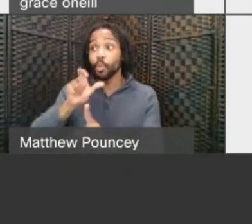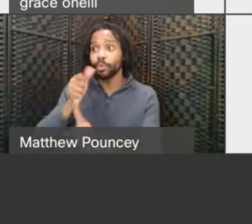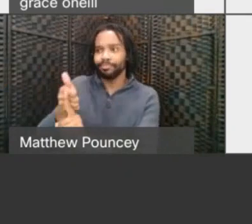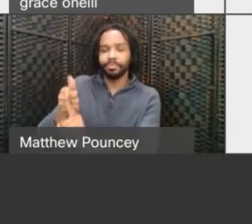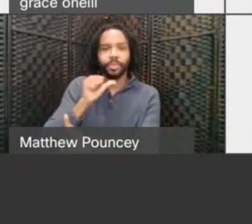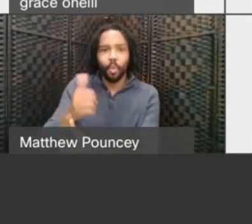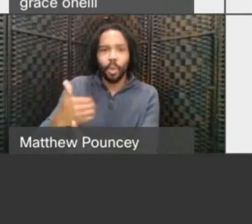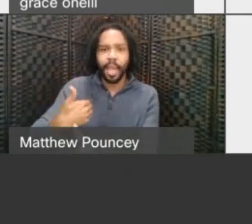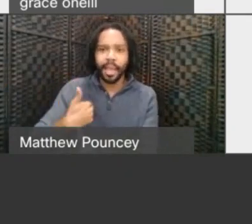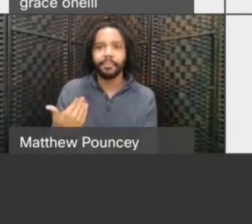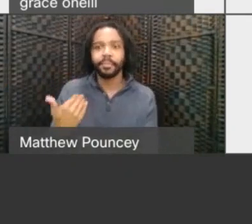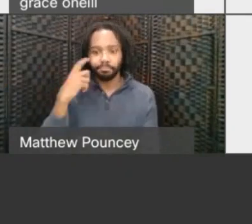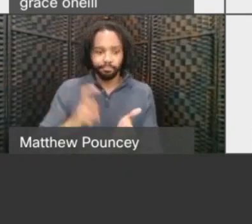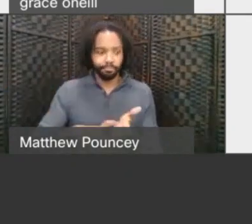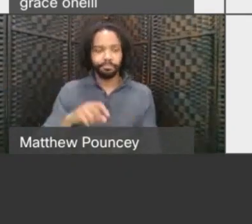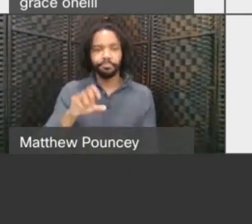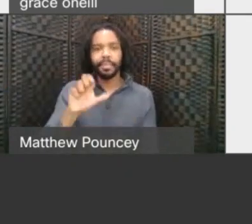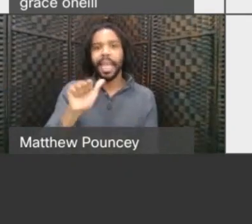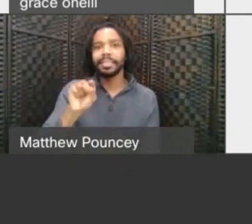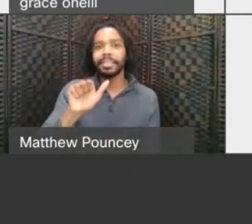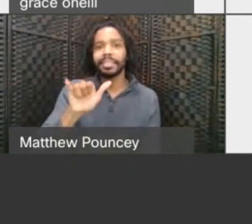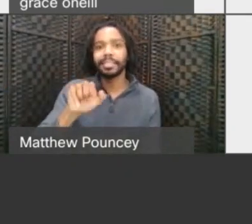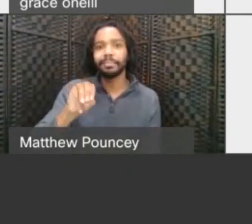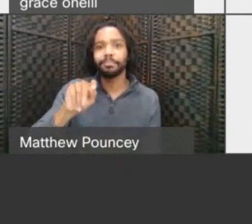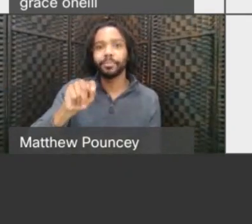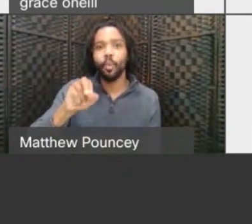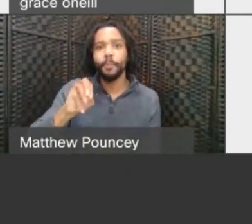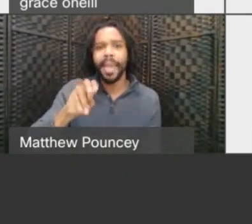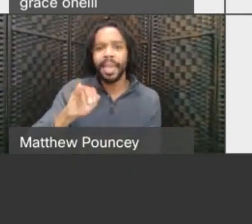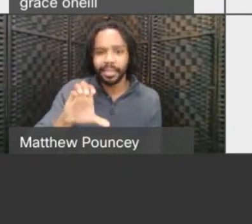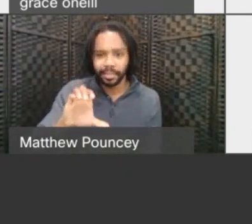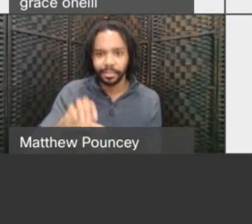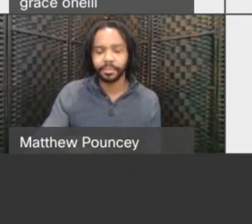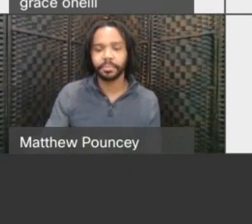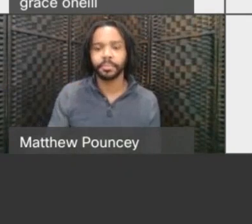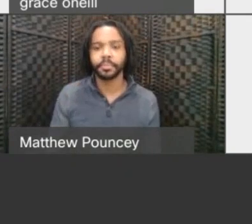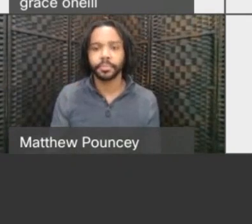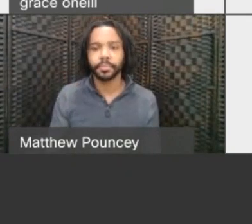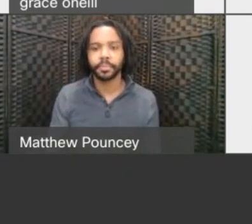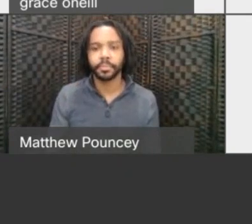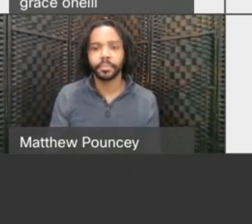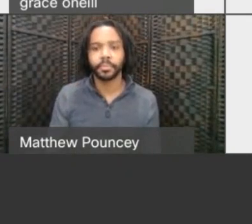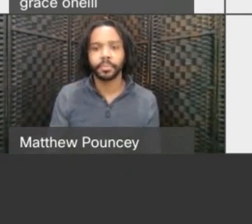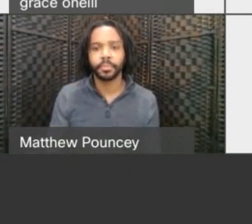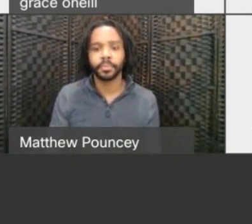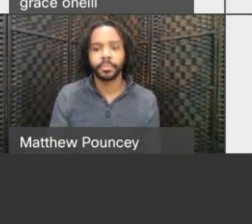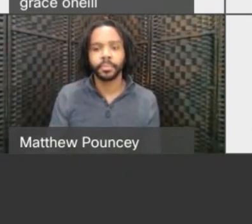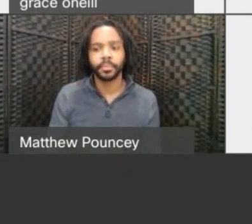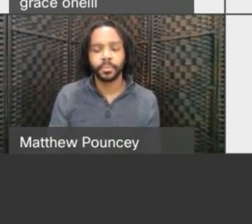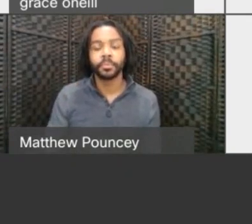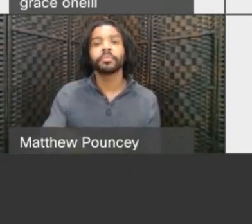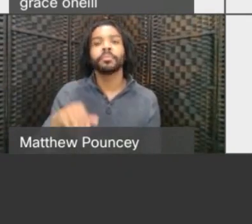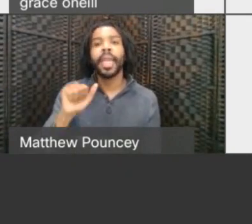And there's a question about the vaccination status of the 110 people who tested positive. I want